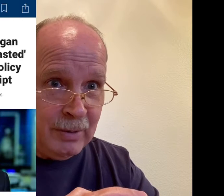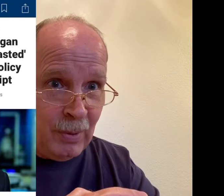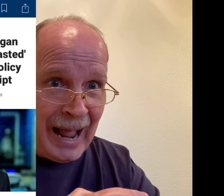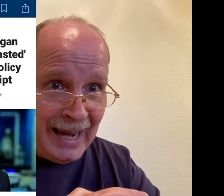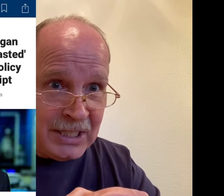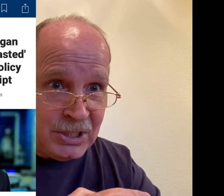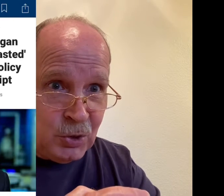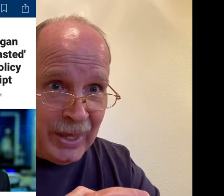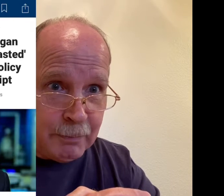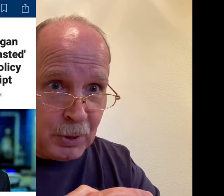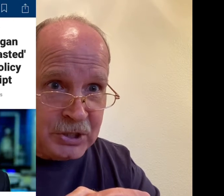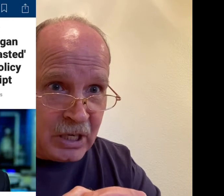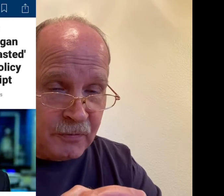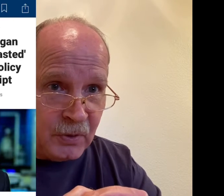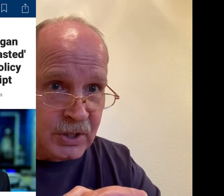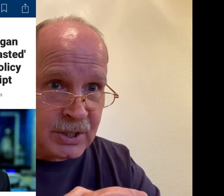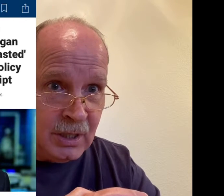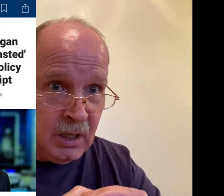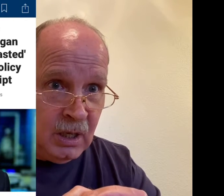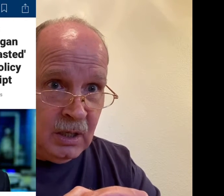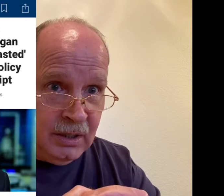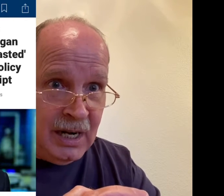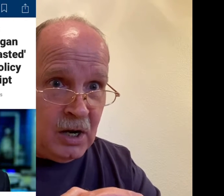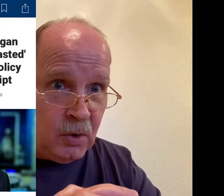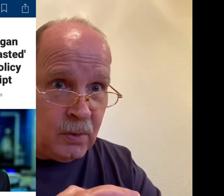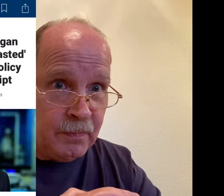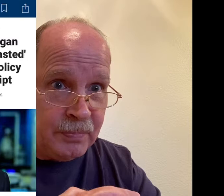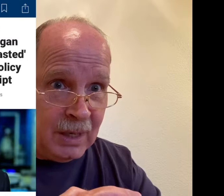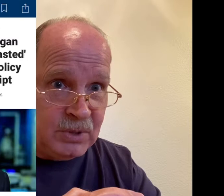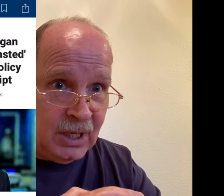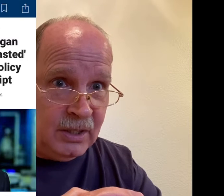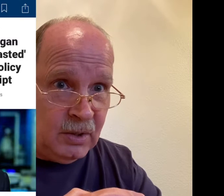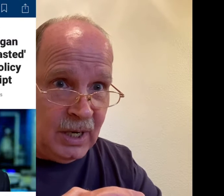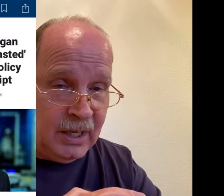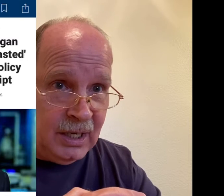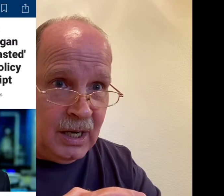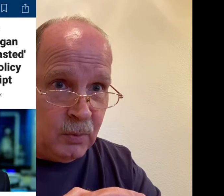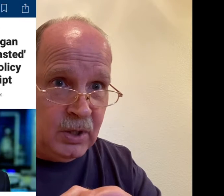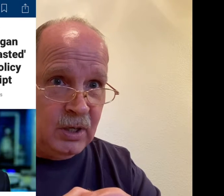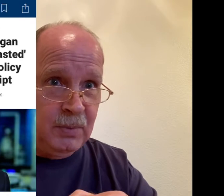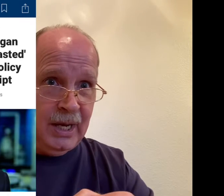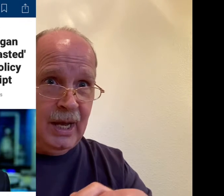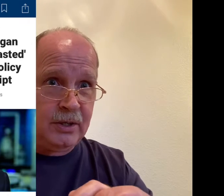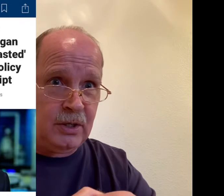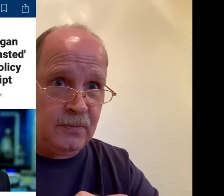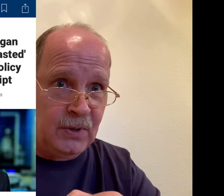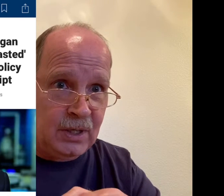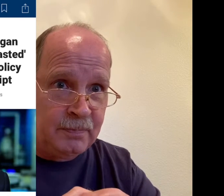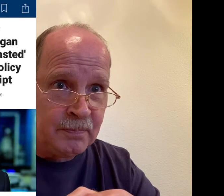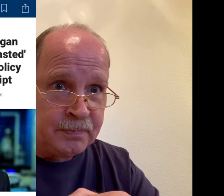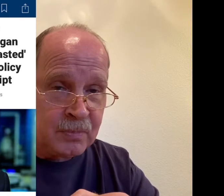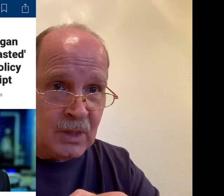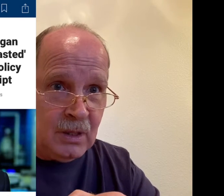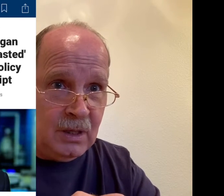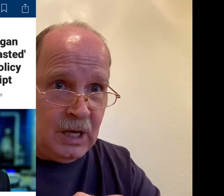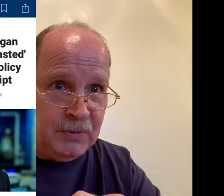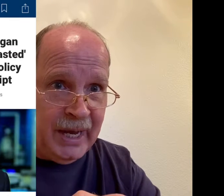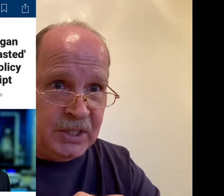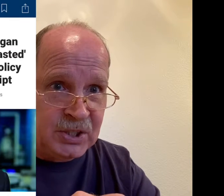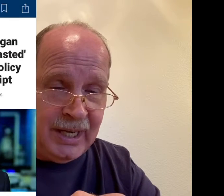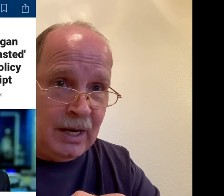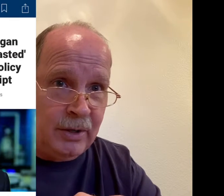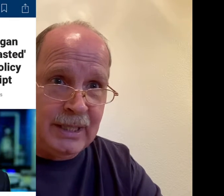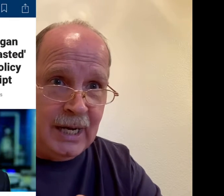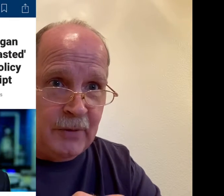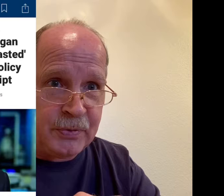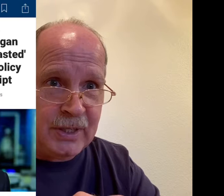North Korea, I could do that press conference. No, I'm telling you right now, we're going to be out of